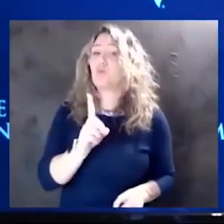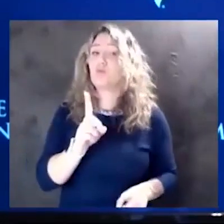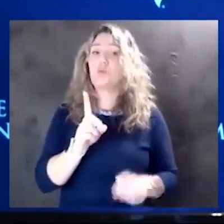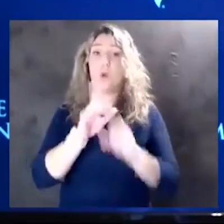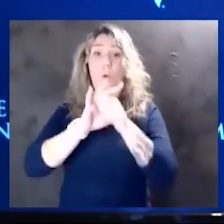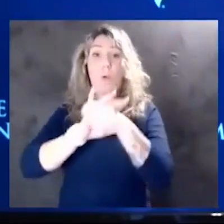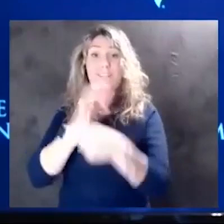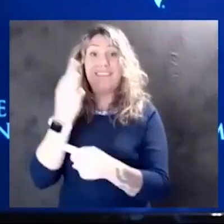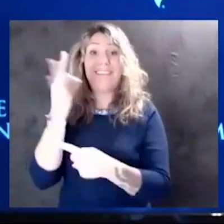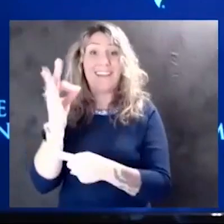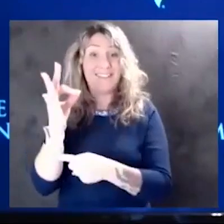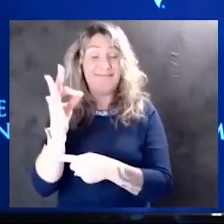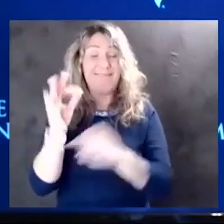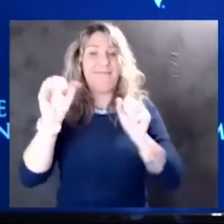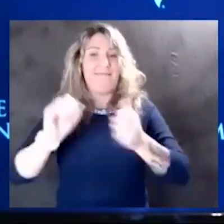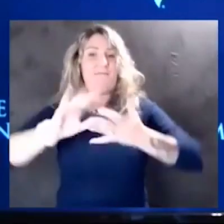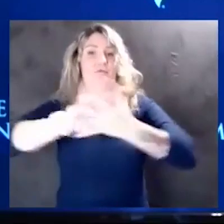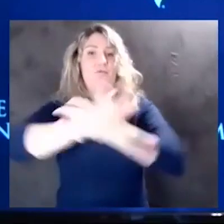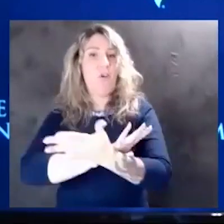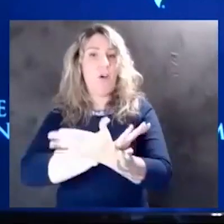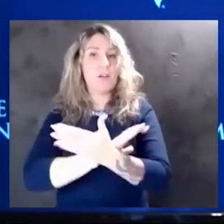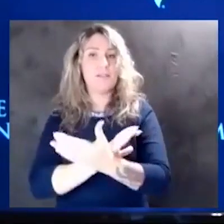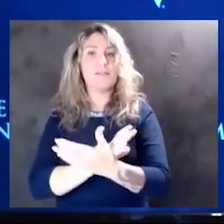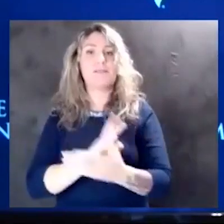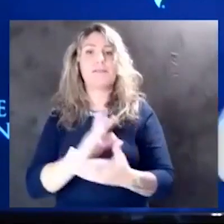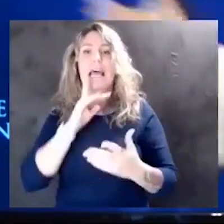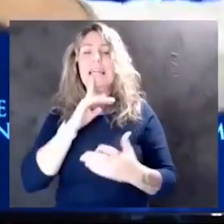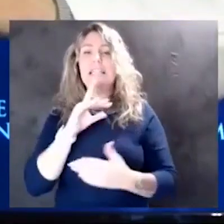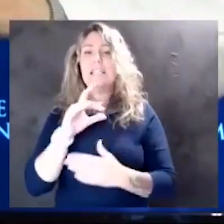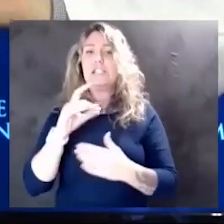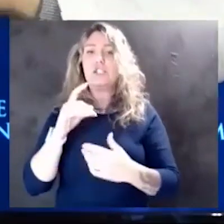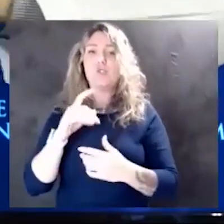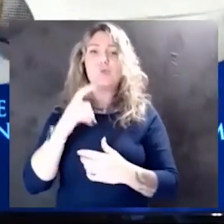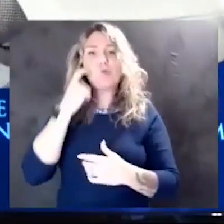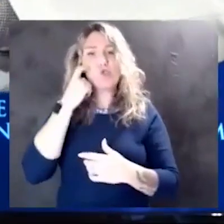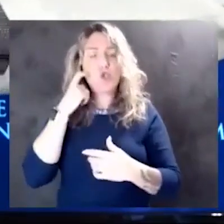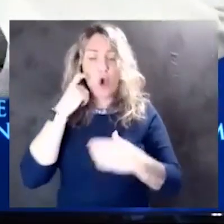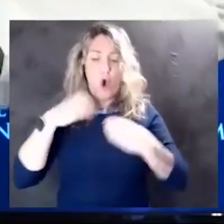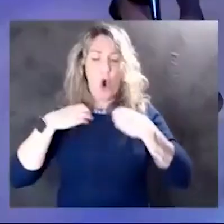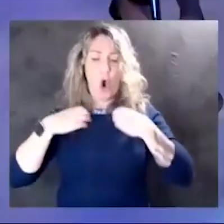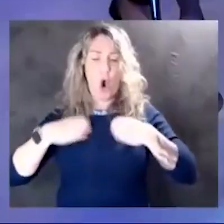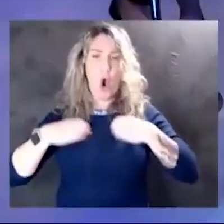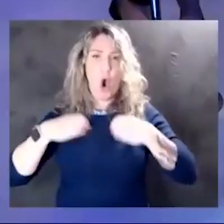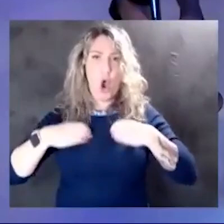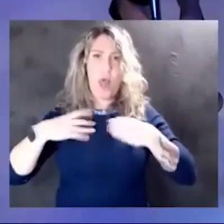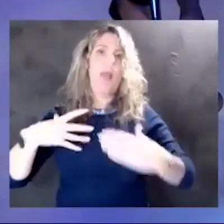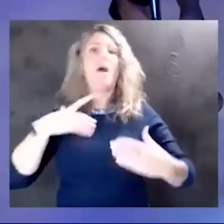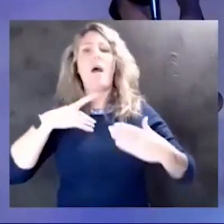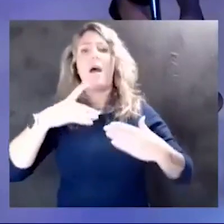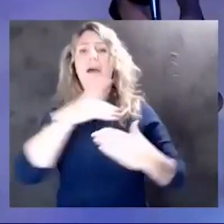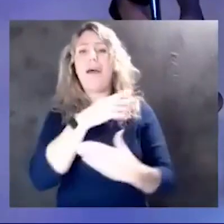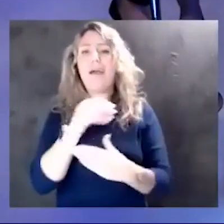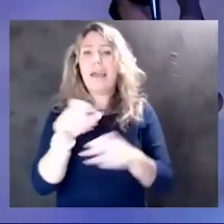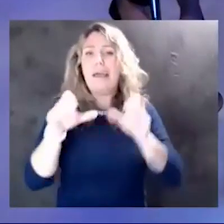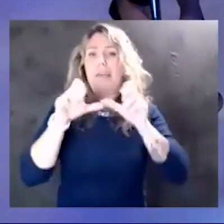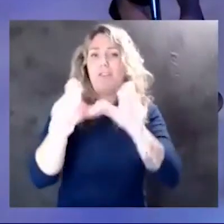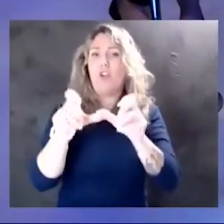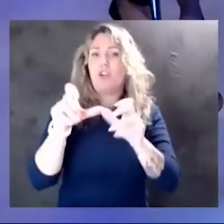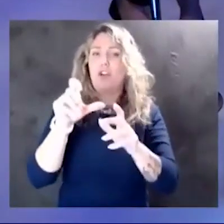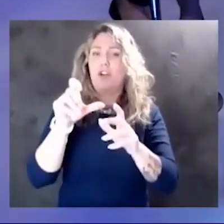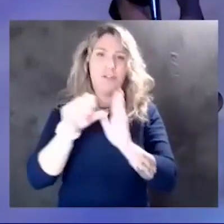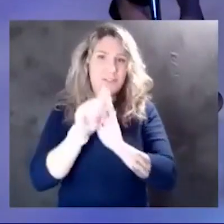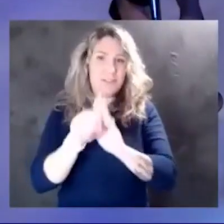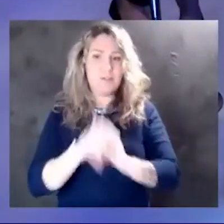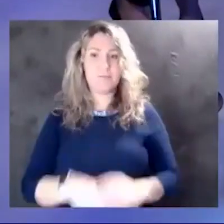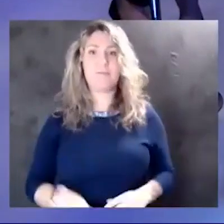can cause a scarred lung, which is a part of the long haul syndrome, and I bet that's some of the complaints your patients have. Yes, definitely. And it's concerning, though,